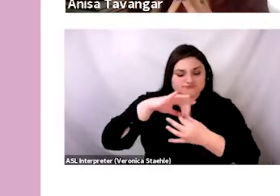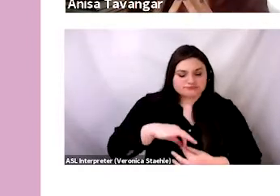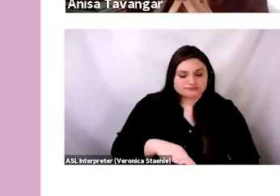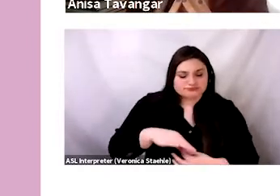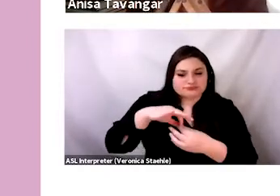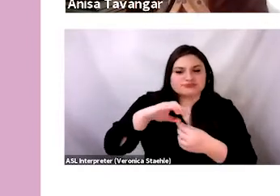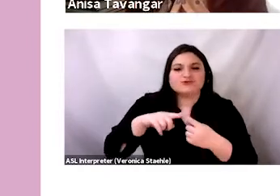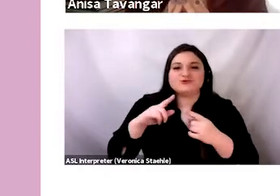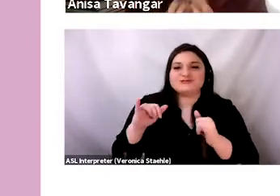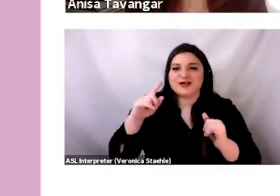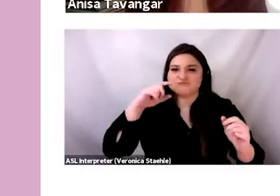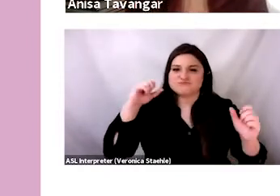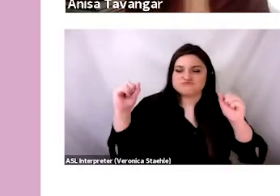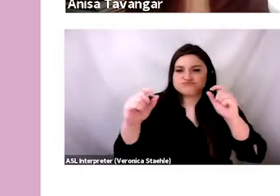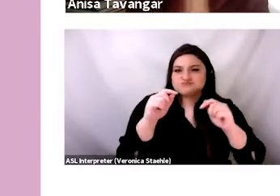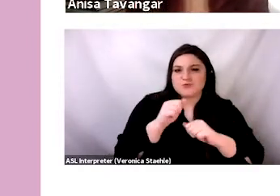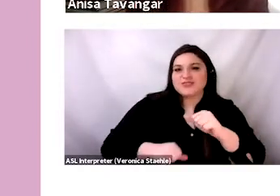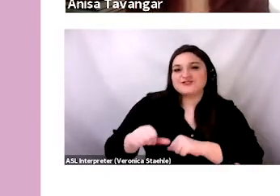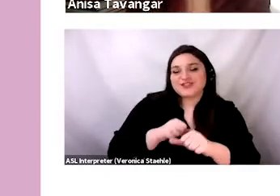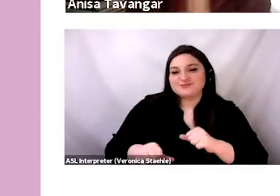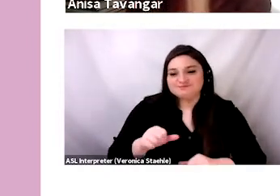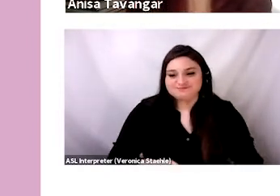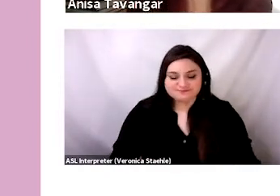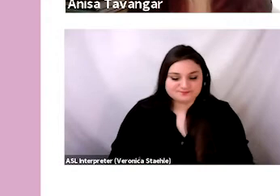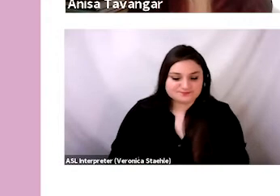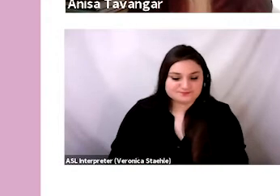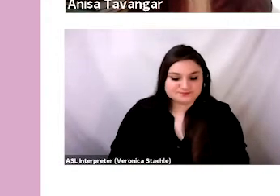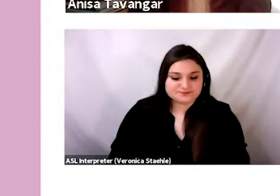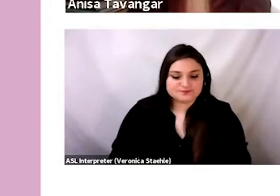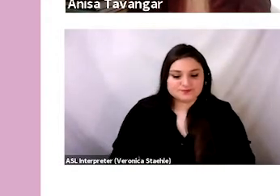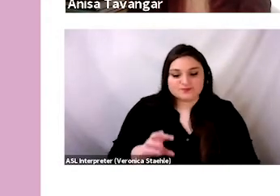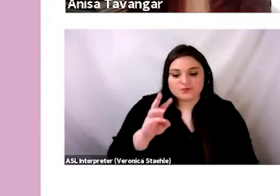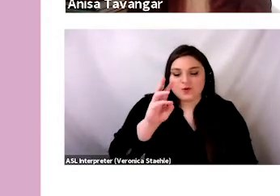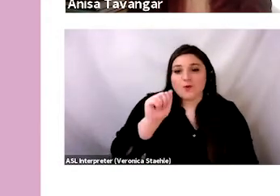on this kind of wavelength.